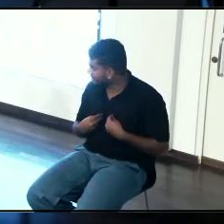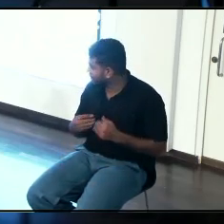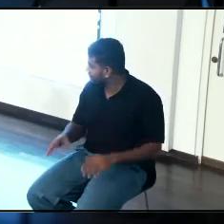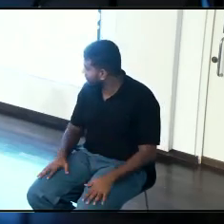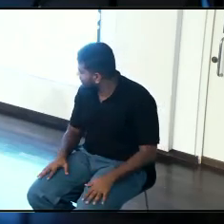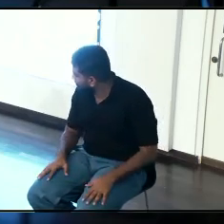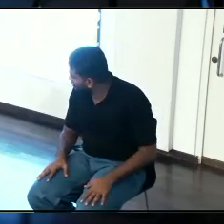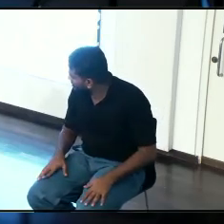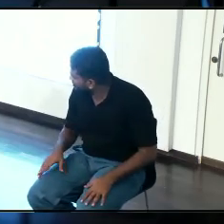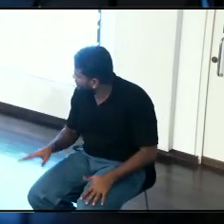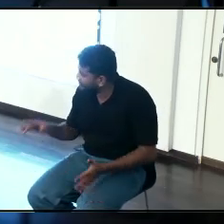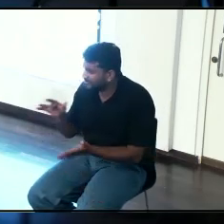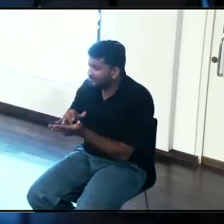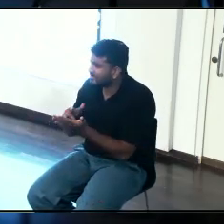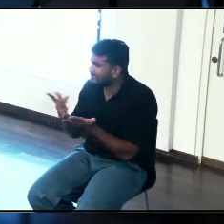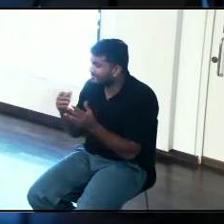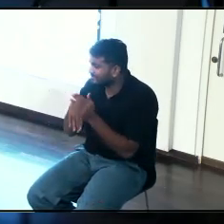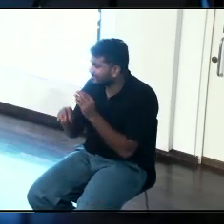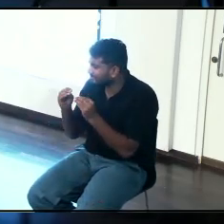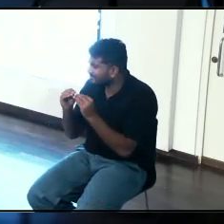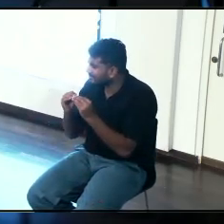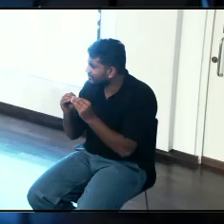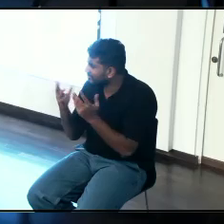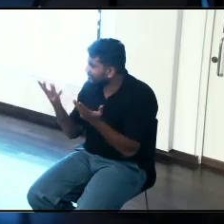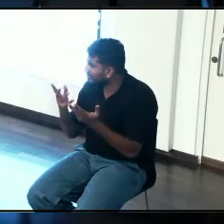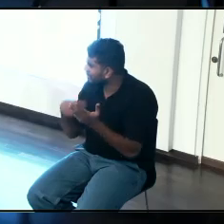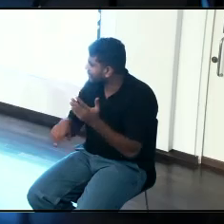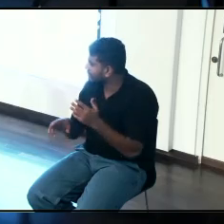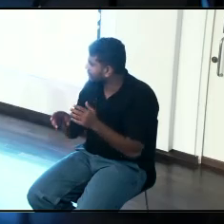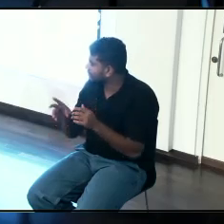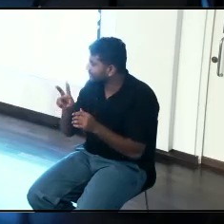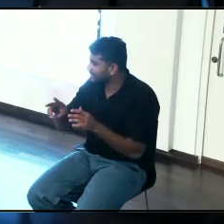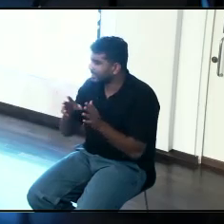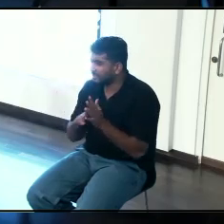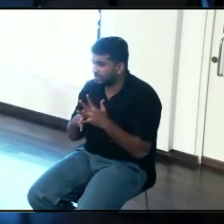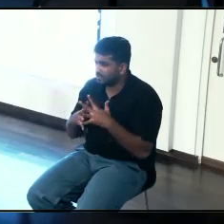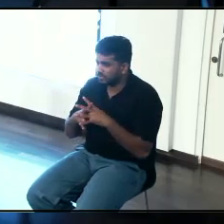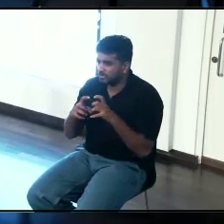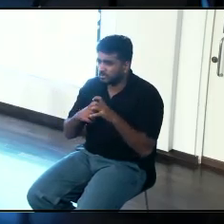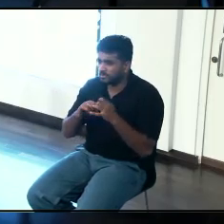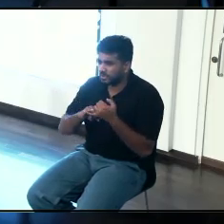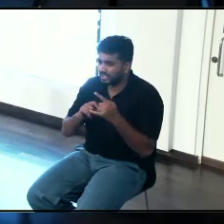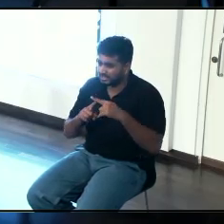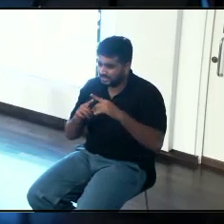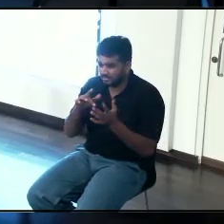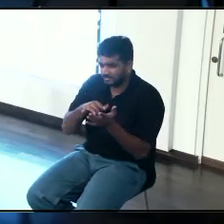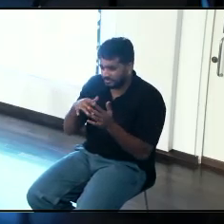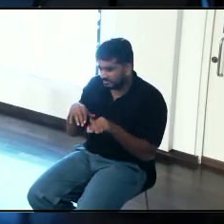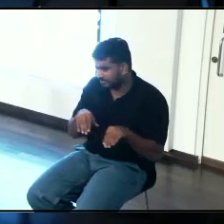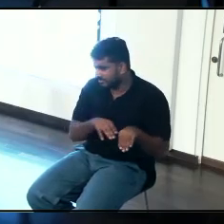Bombay was your childhood home? It's in Villepale West in the suburbs. Yeah.